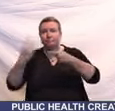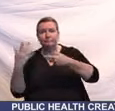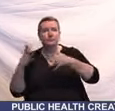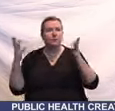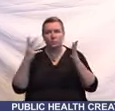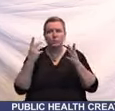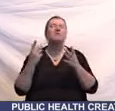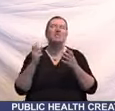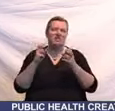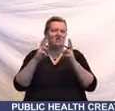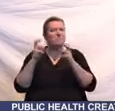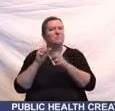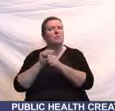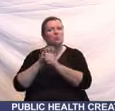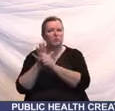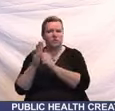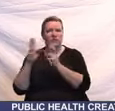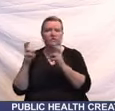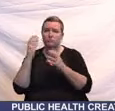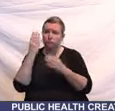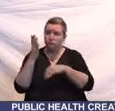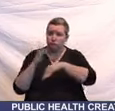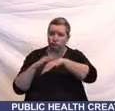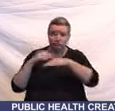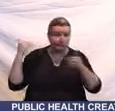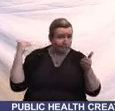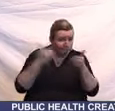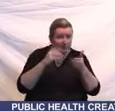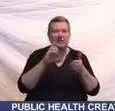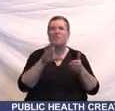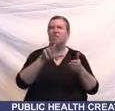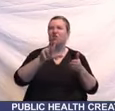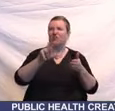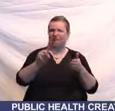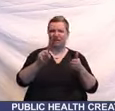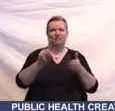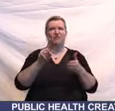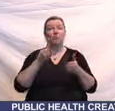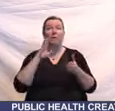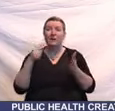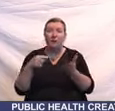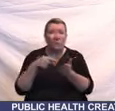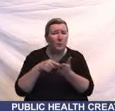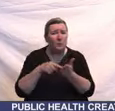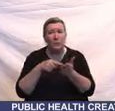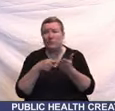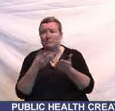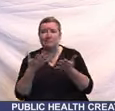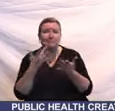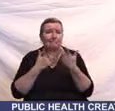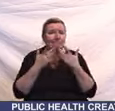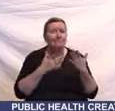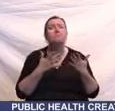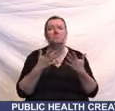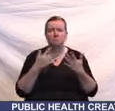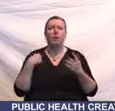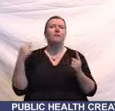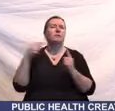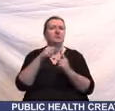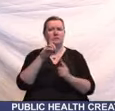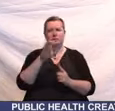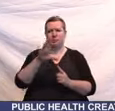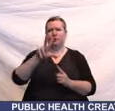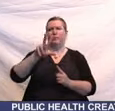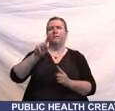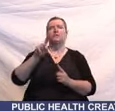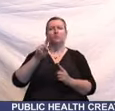is just a little more than 2 weeks away. If you owe money on your utilities, you have until December 31st to